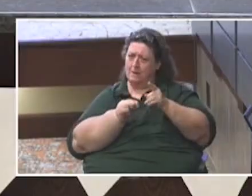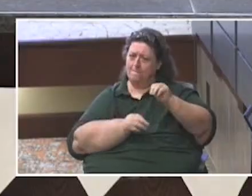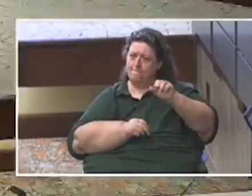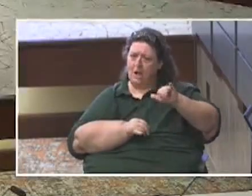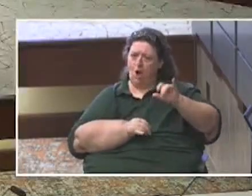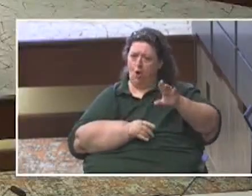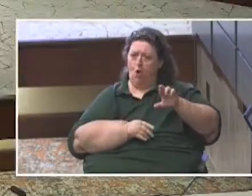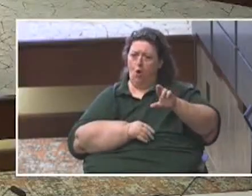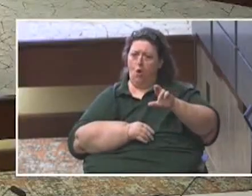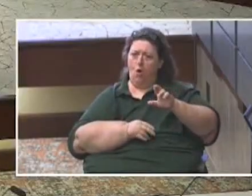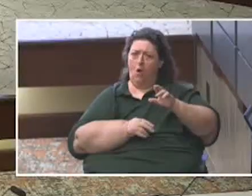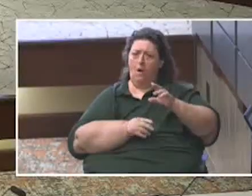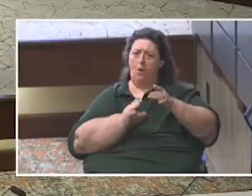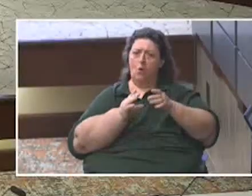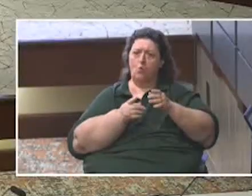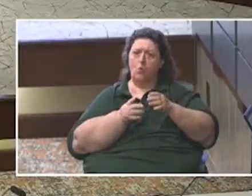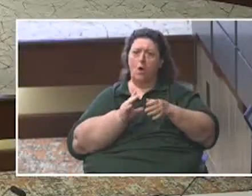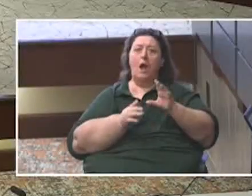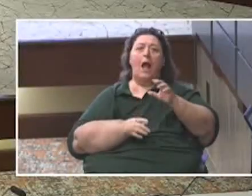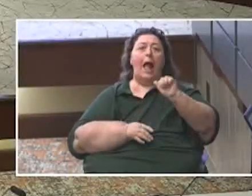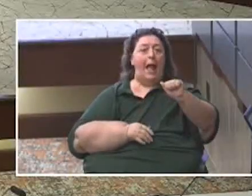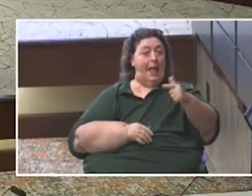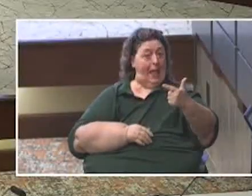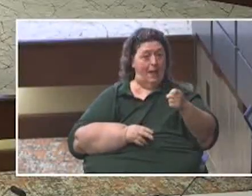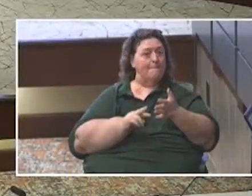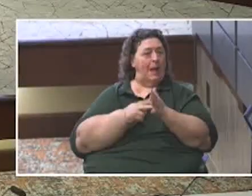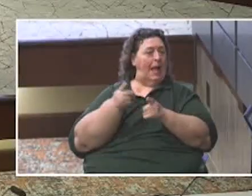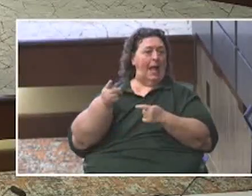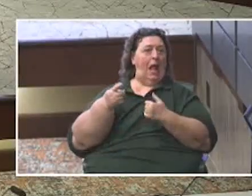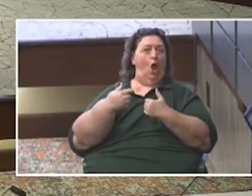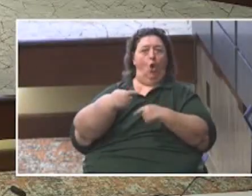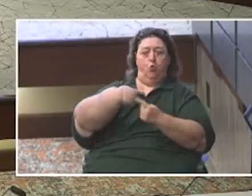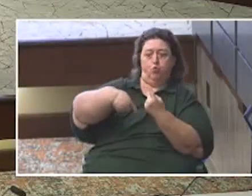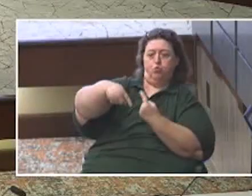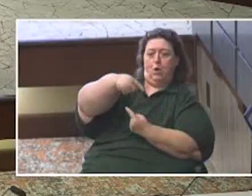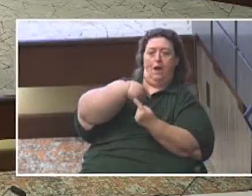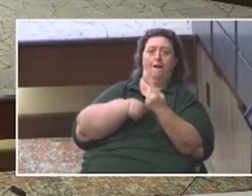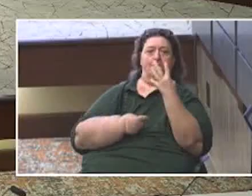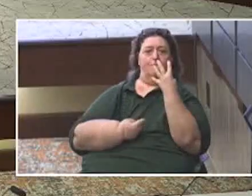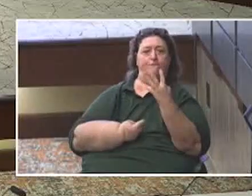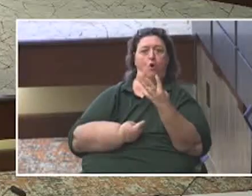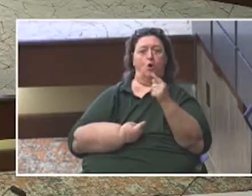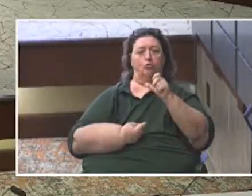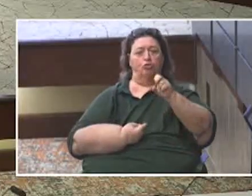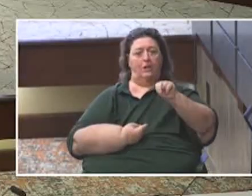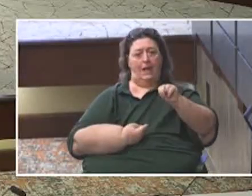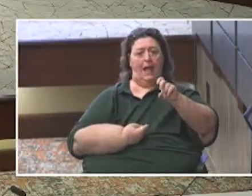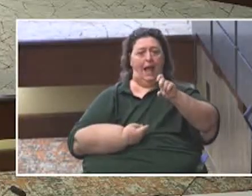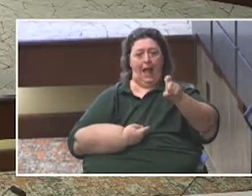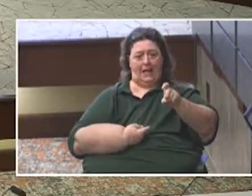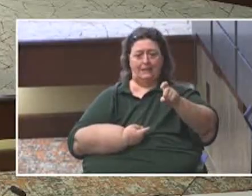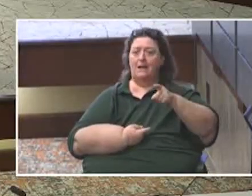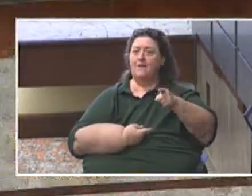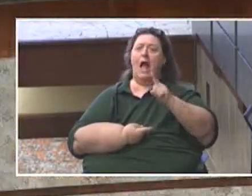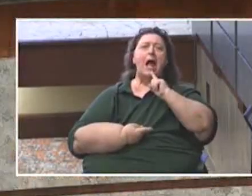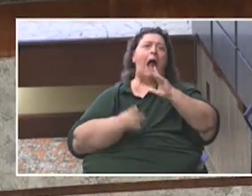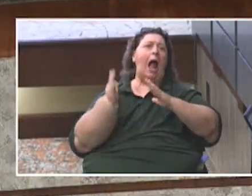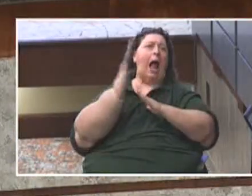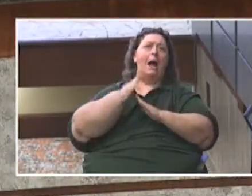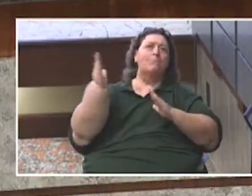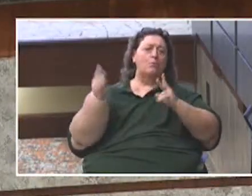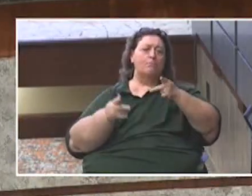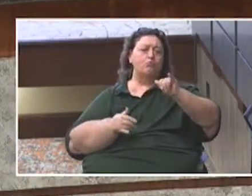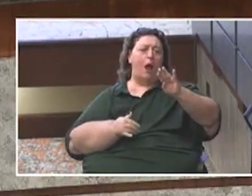age, I believe what he meant to say is he's surrounded by 4 Gen Xers who are absolutely in their prime,